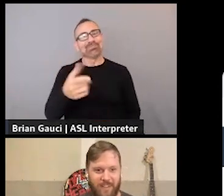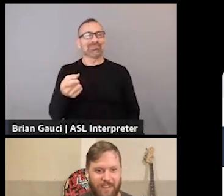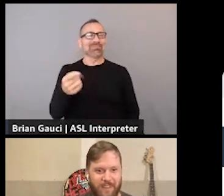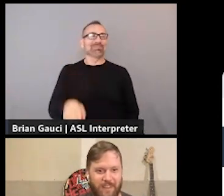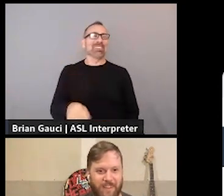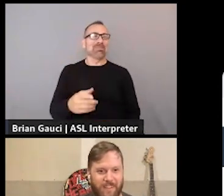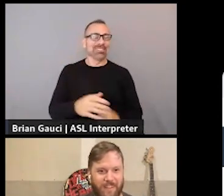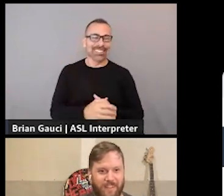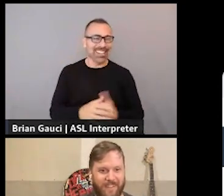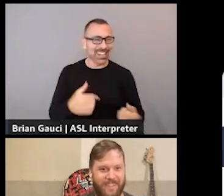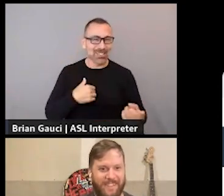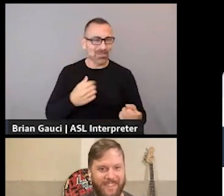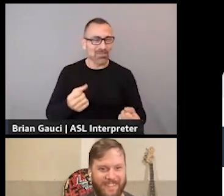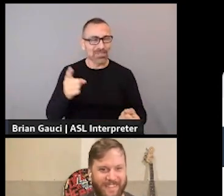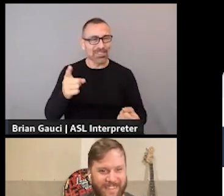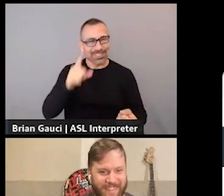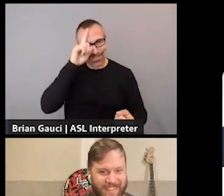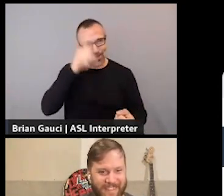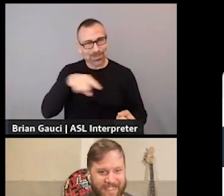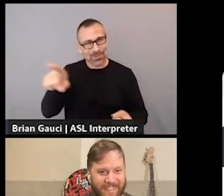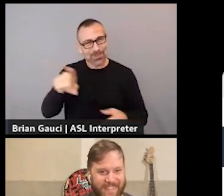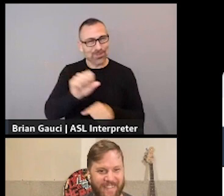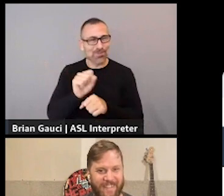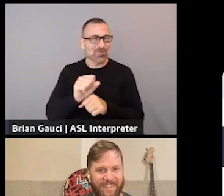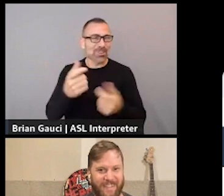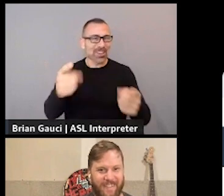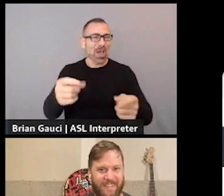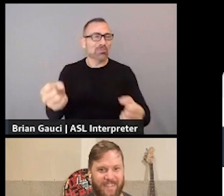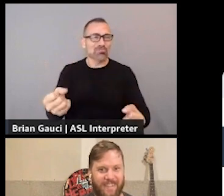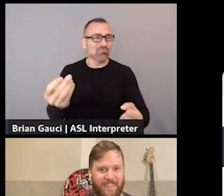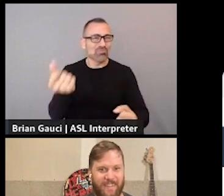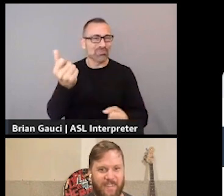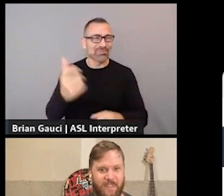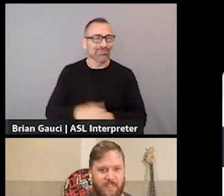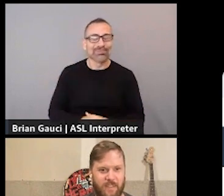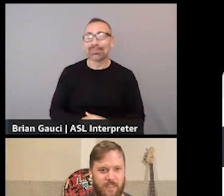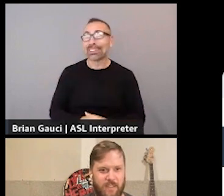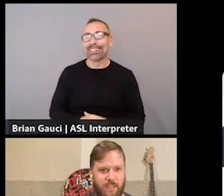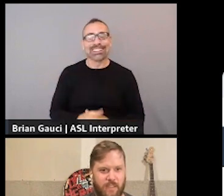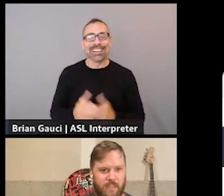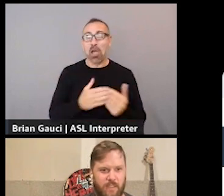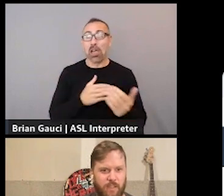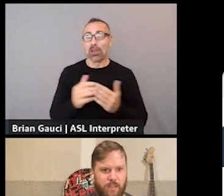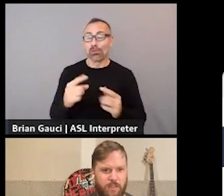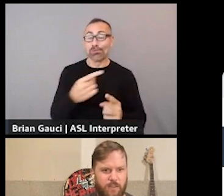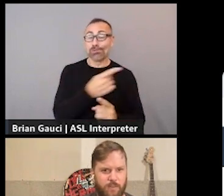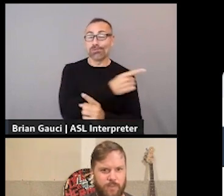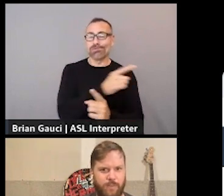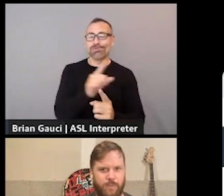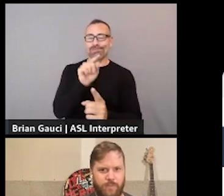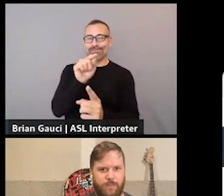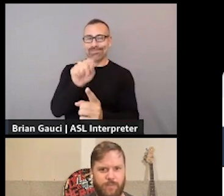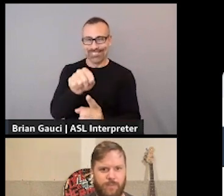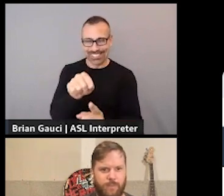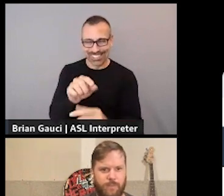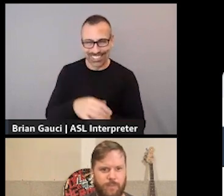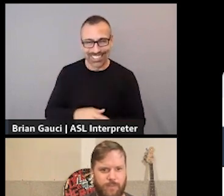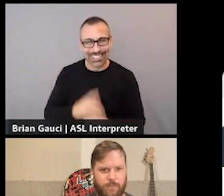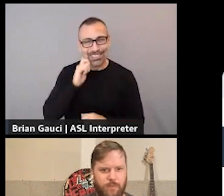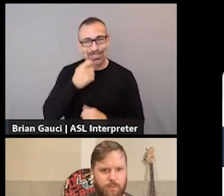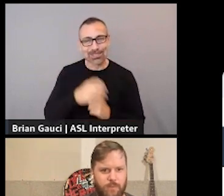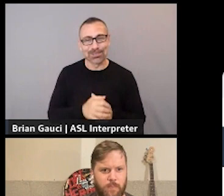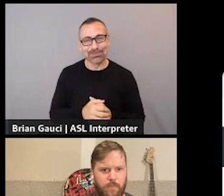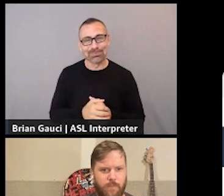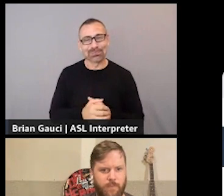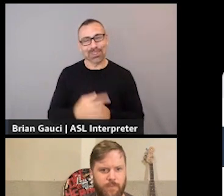work. Bill about it. Right on. Cool. So I think I should show you, especially because I